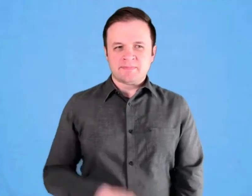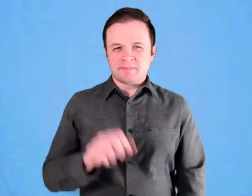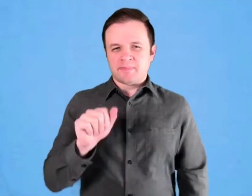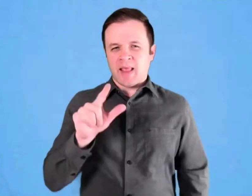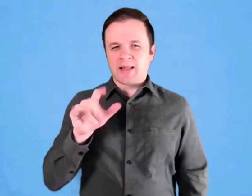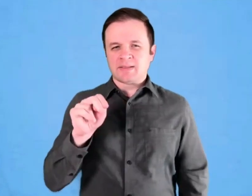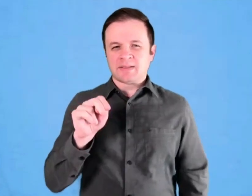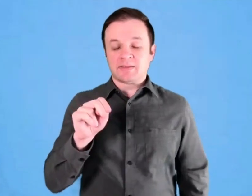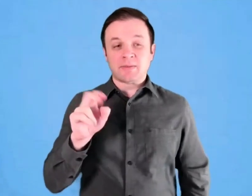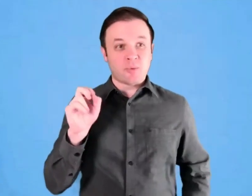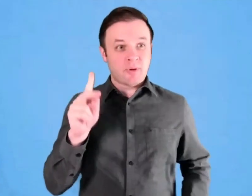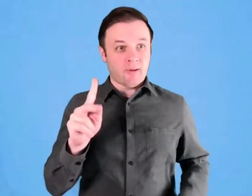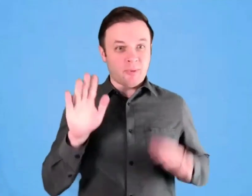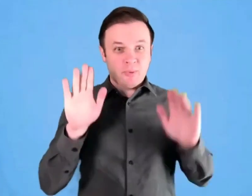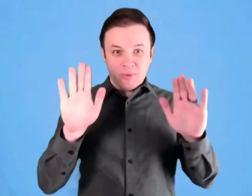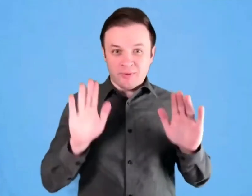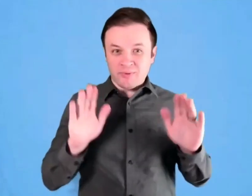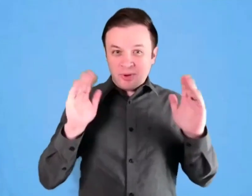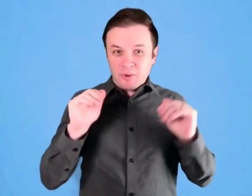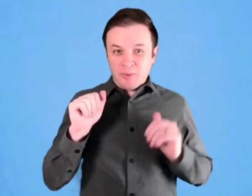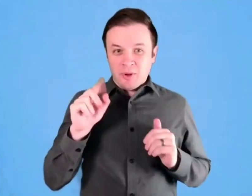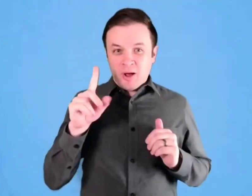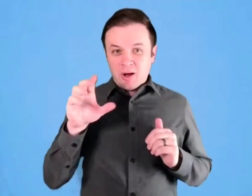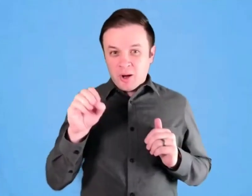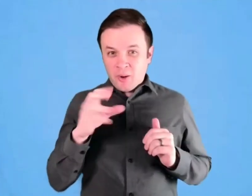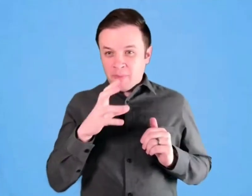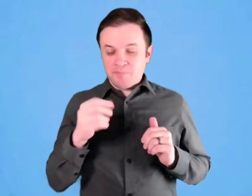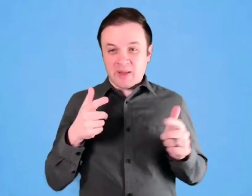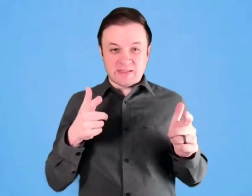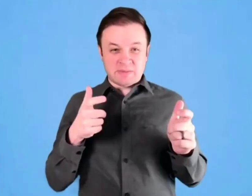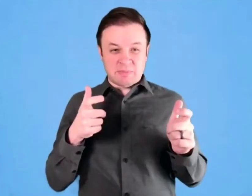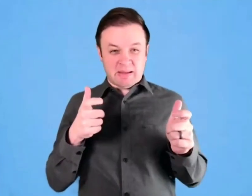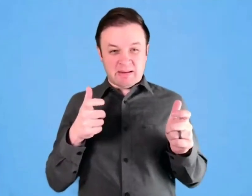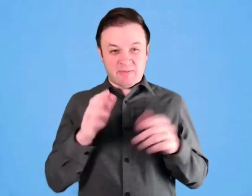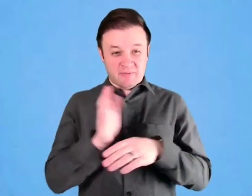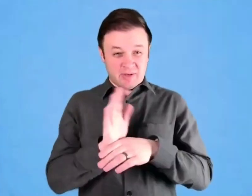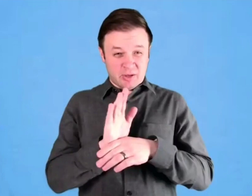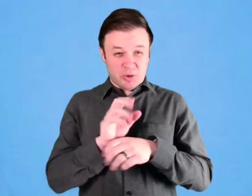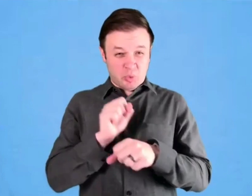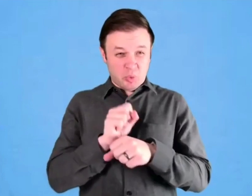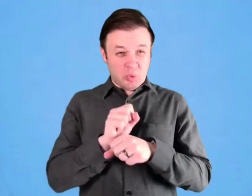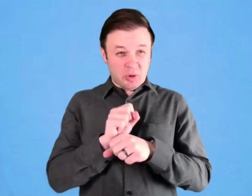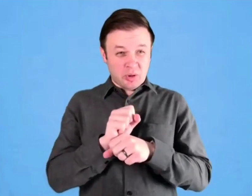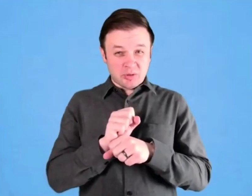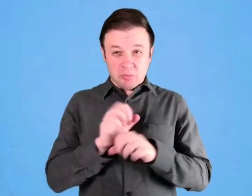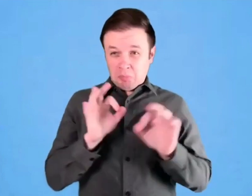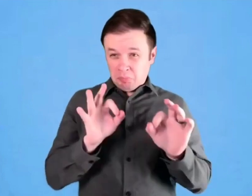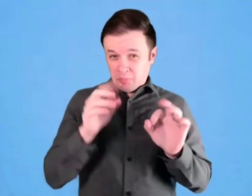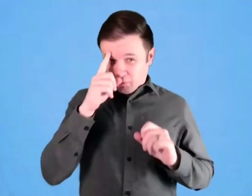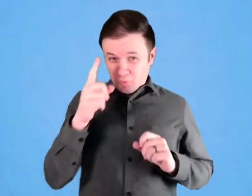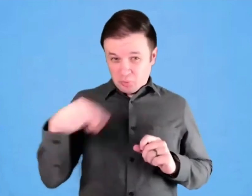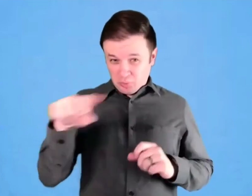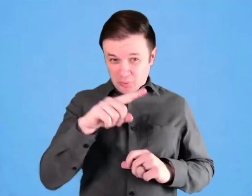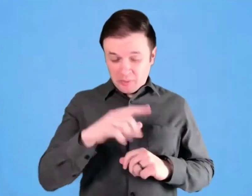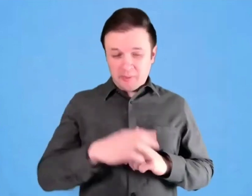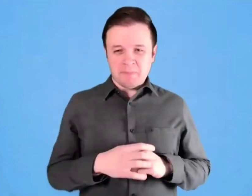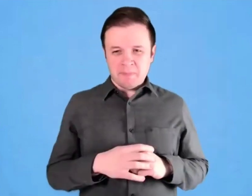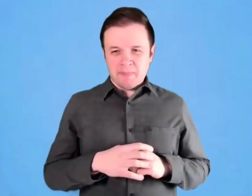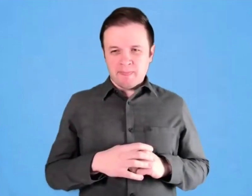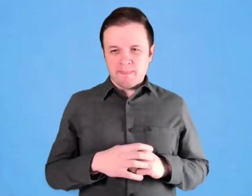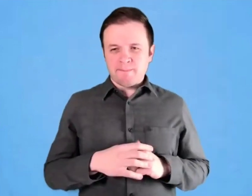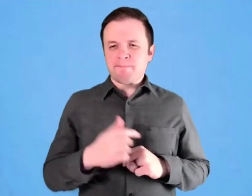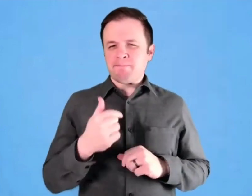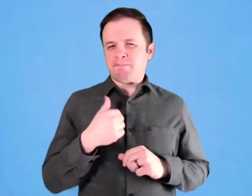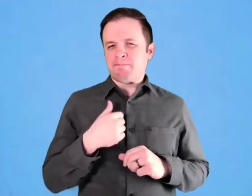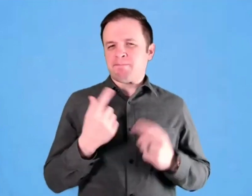Okay, excellent. I hope that the audio and the speed of the play of the video worked well for you. I am going